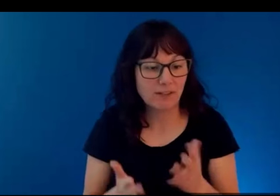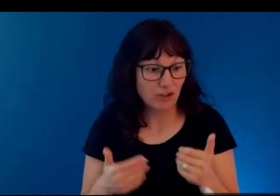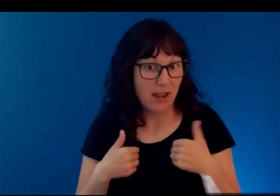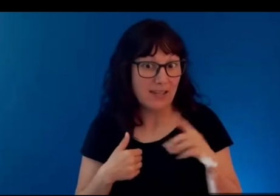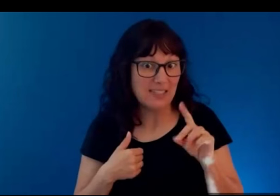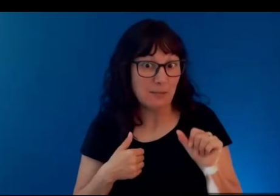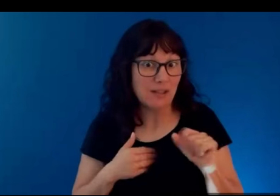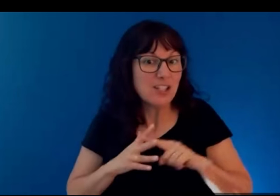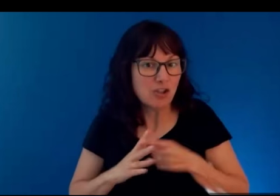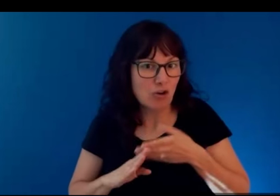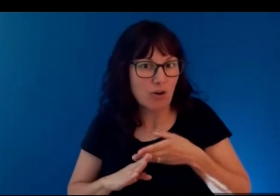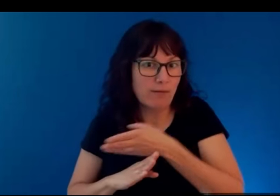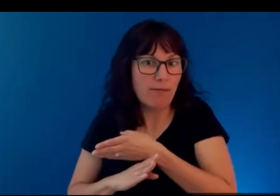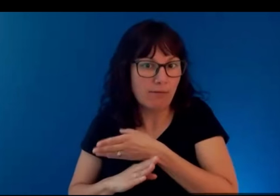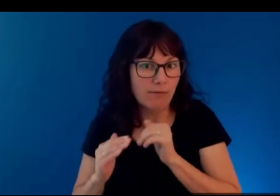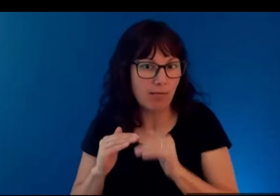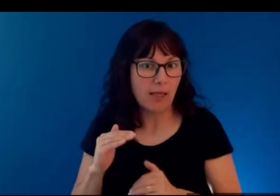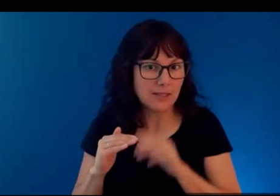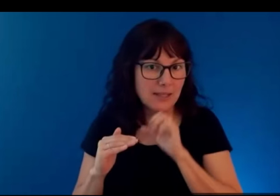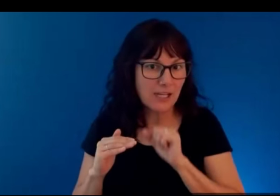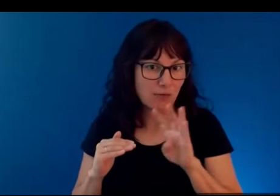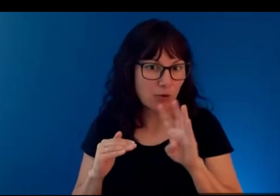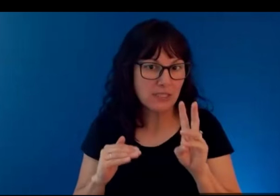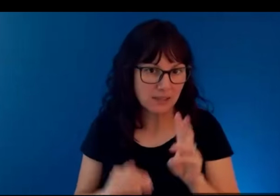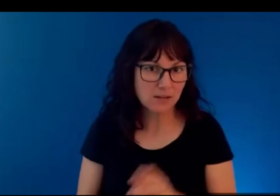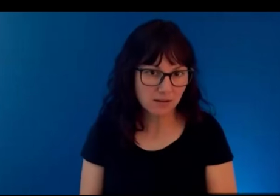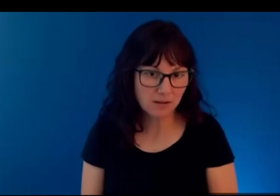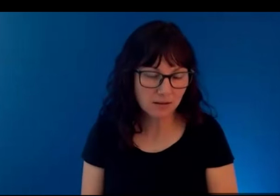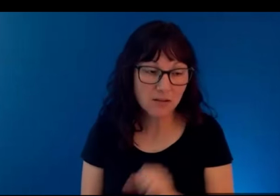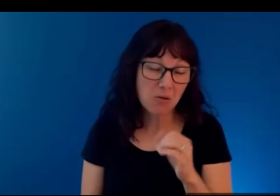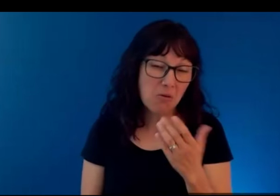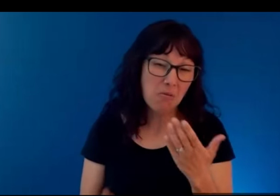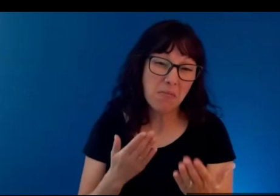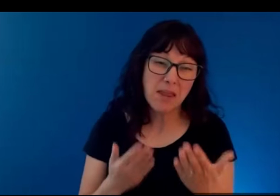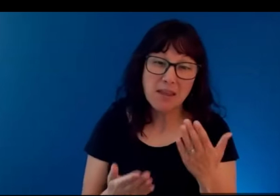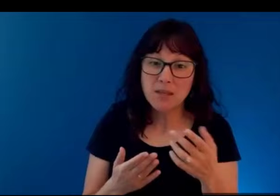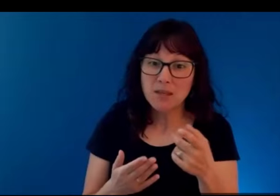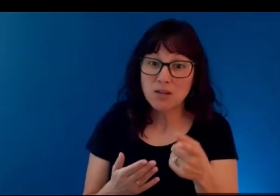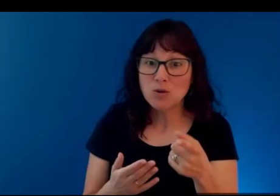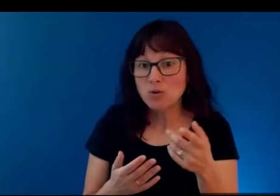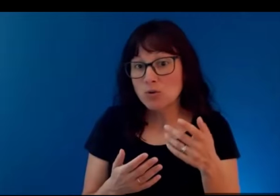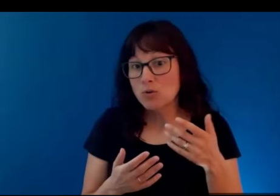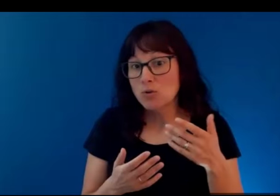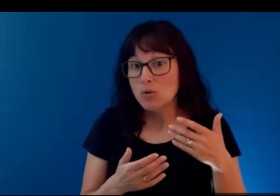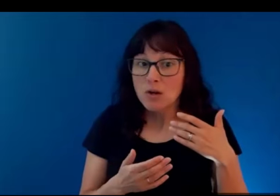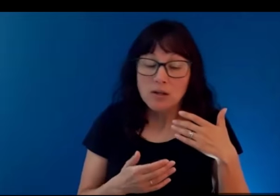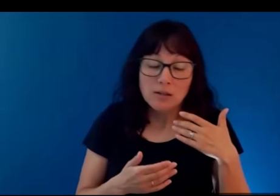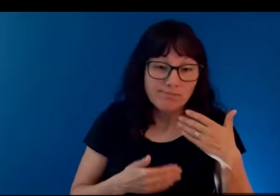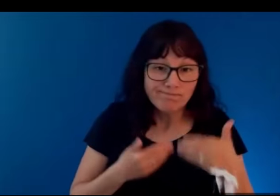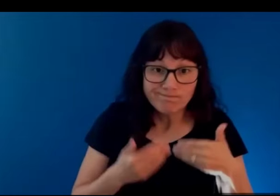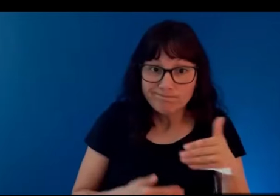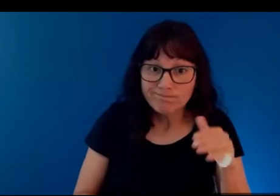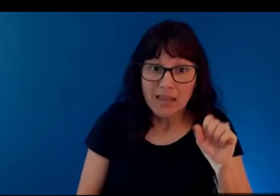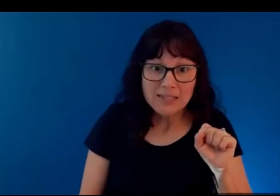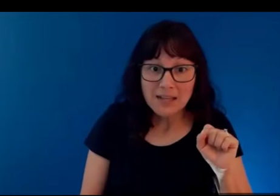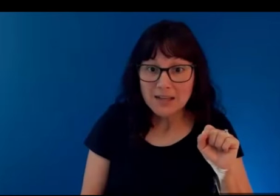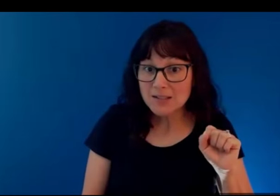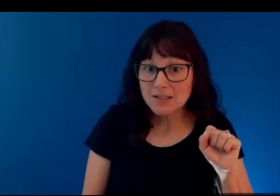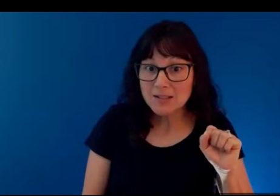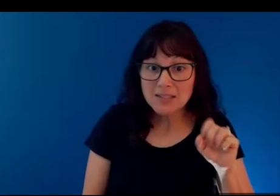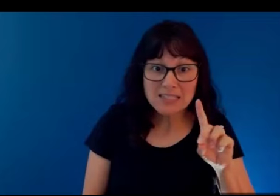that started before age 46. So maybe you were getting a Social Security disability benefit before